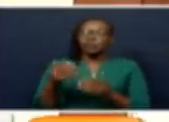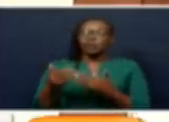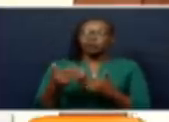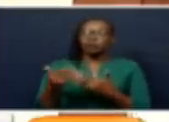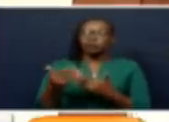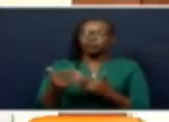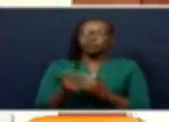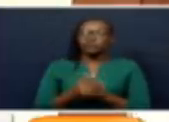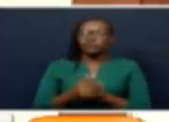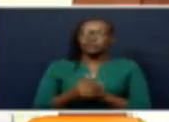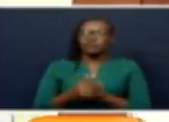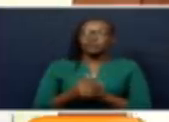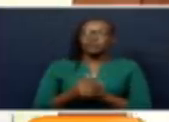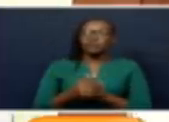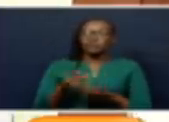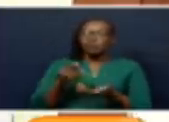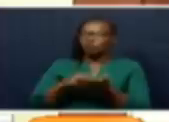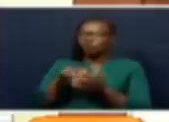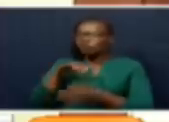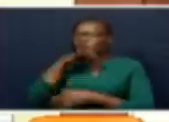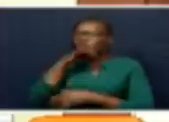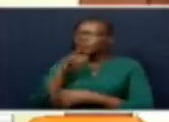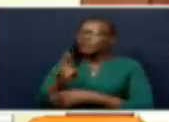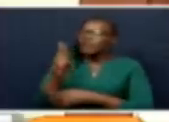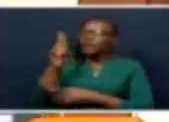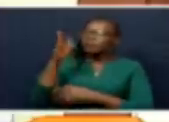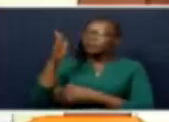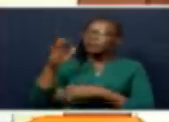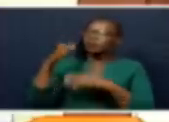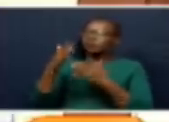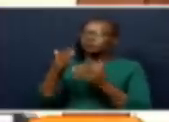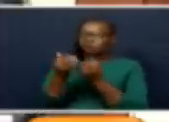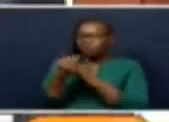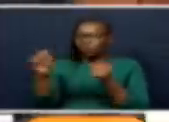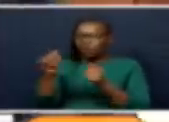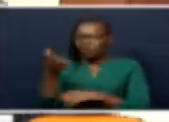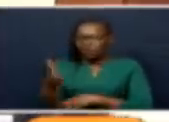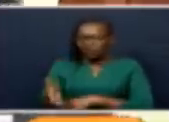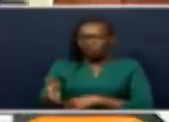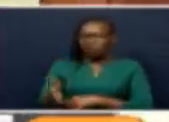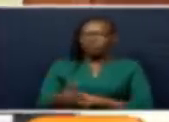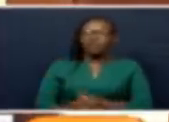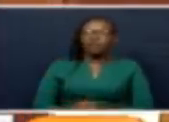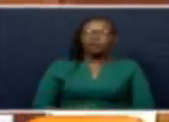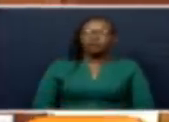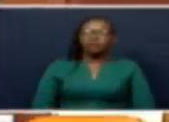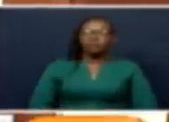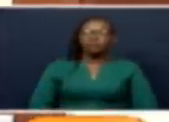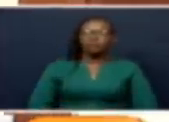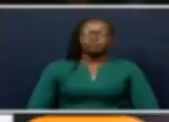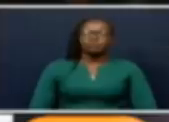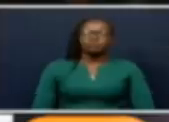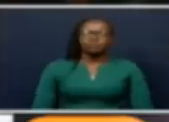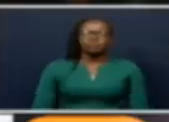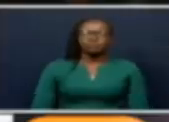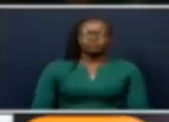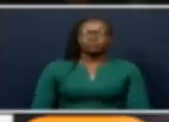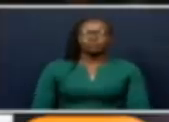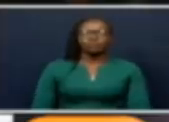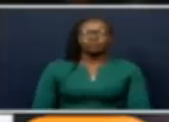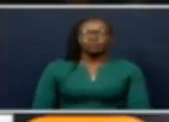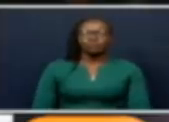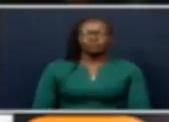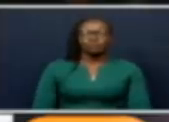there. Raila is up there or in the bedroom. The president is in the sitting room or in the lounge. He just appears. Yeah, I want to see